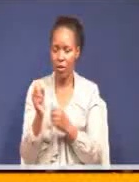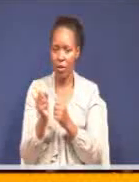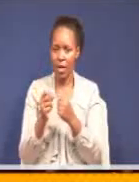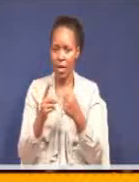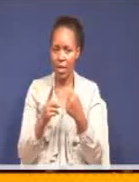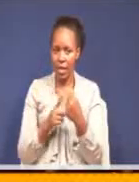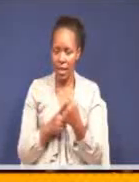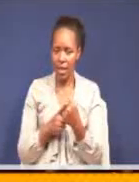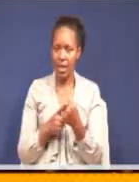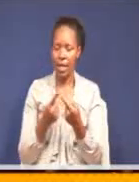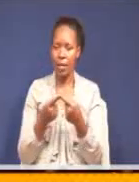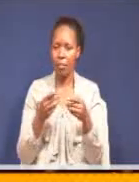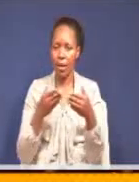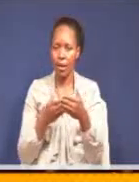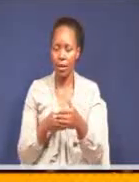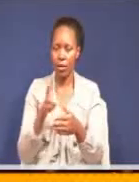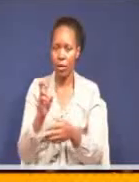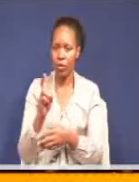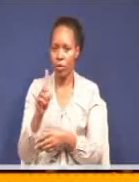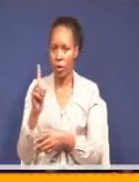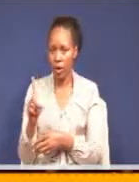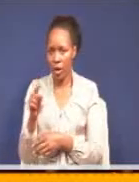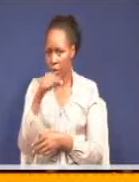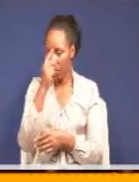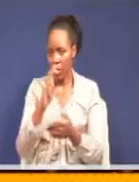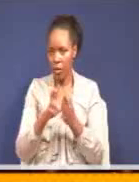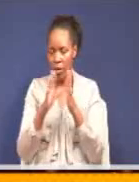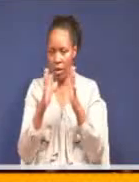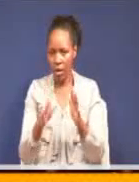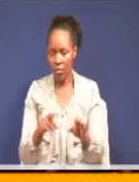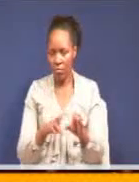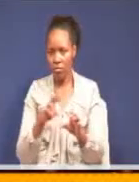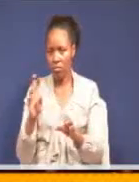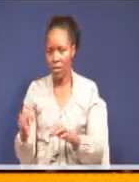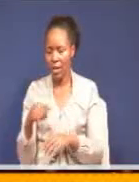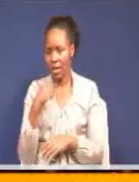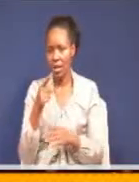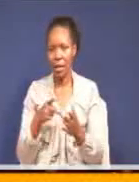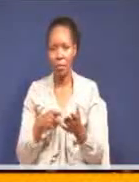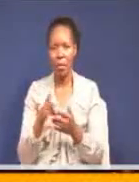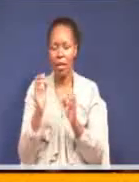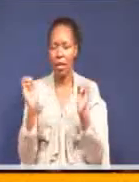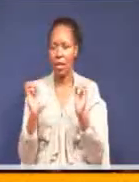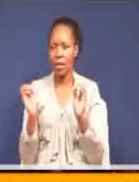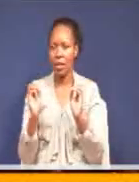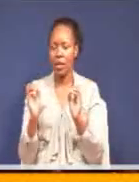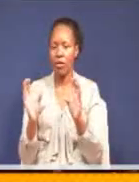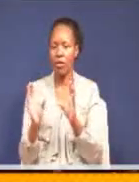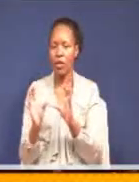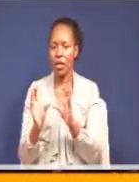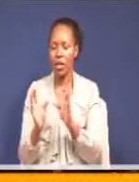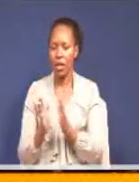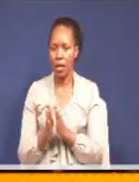since 2021 following the withdrawal of the contractors, assignees, citing non-payment of certificates. The minister has